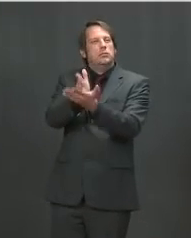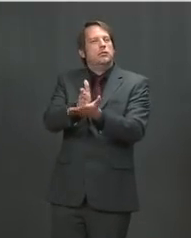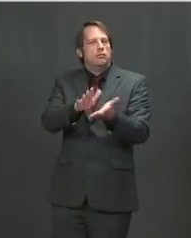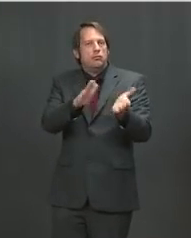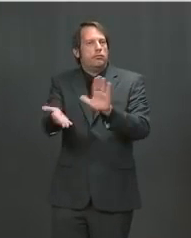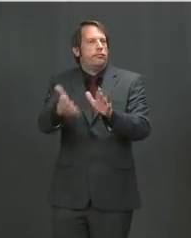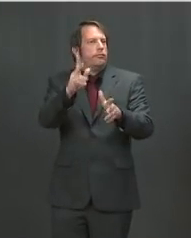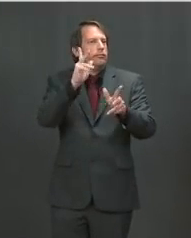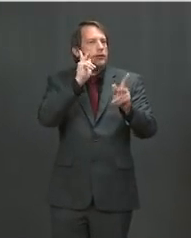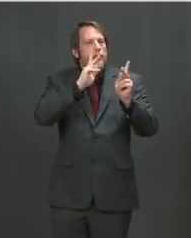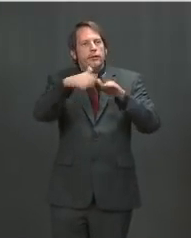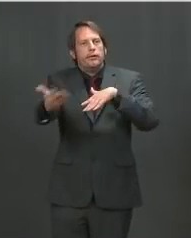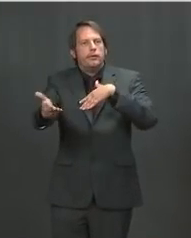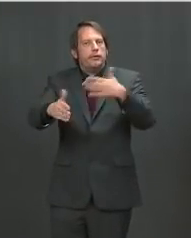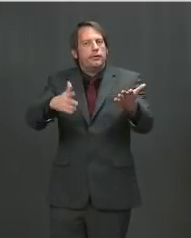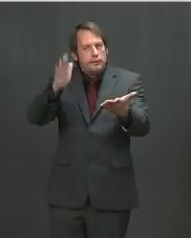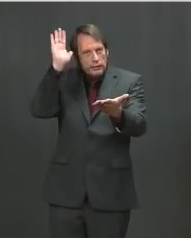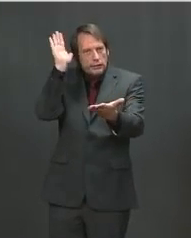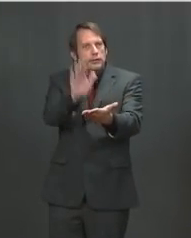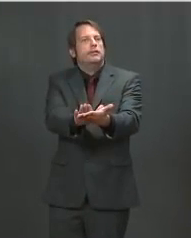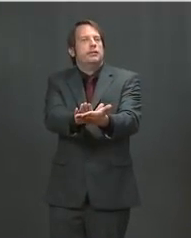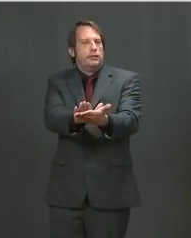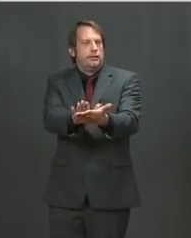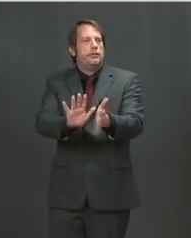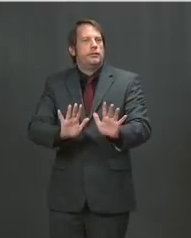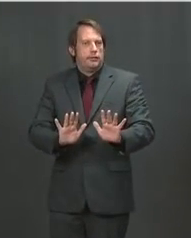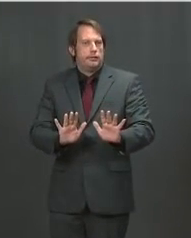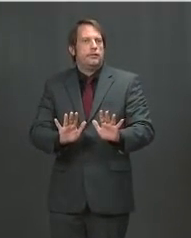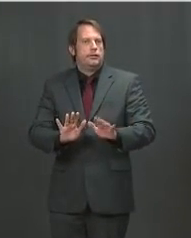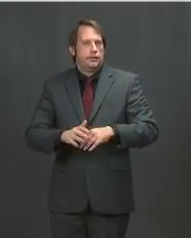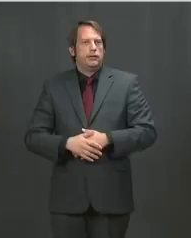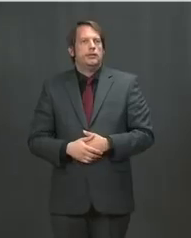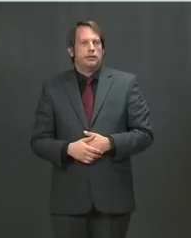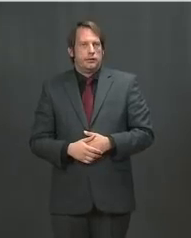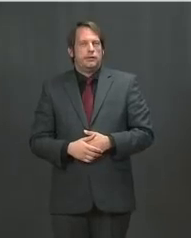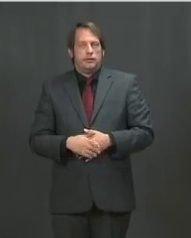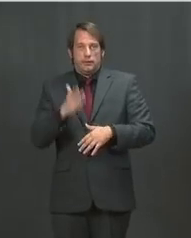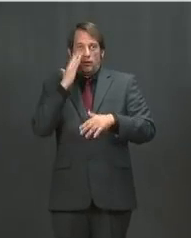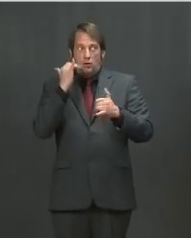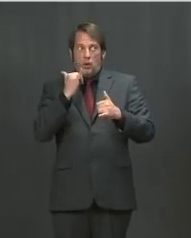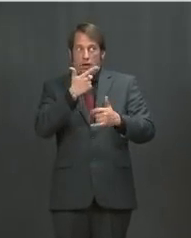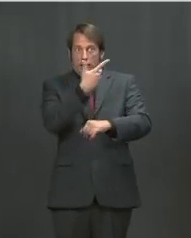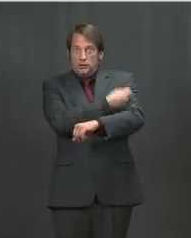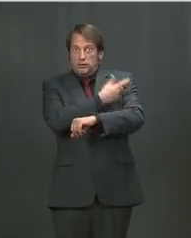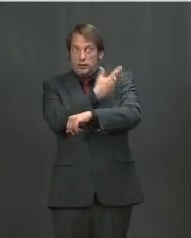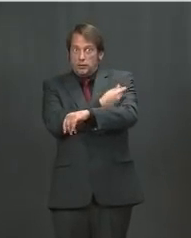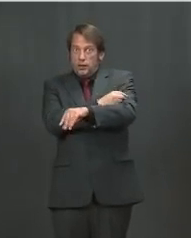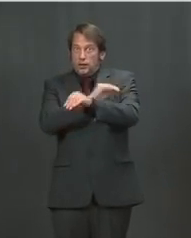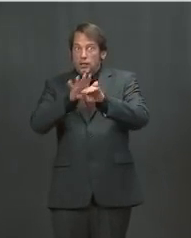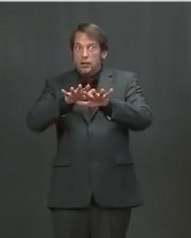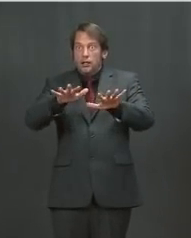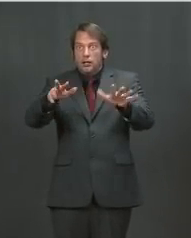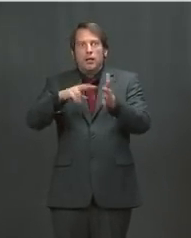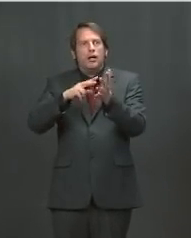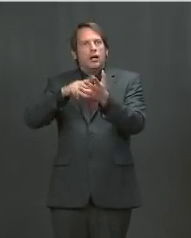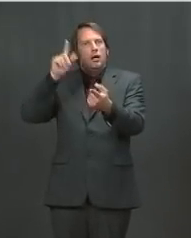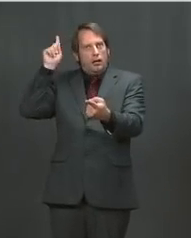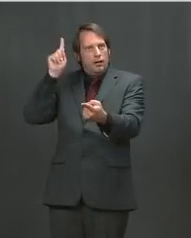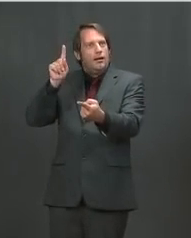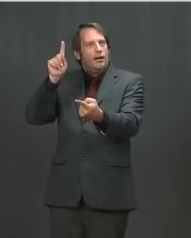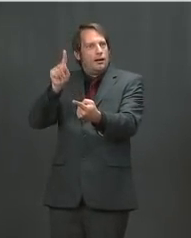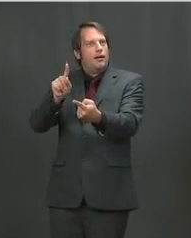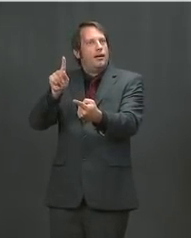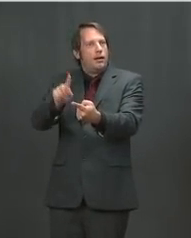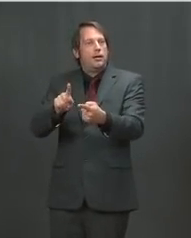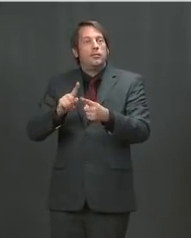of deaths that I believe to be an impact of vaccination, especially the vaccination of our elderly communities. But I think we're way too high to be